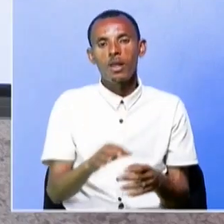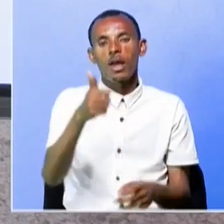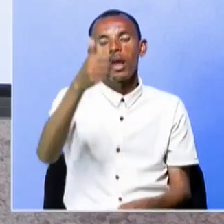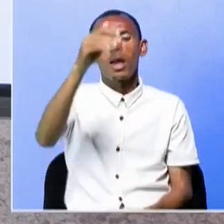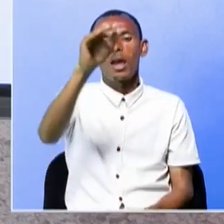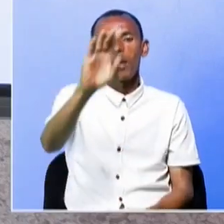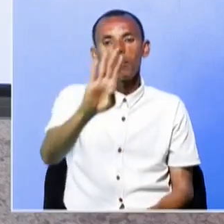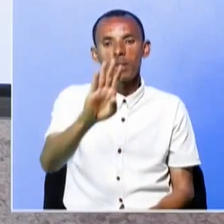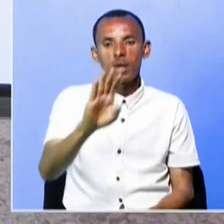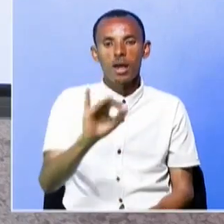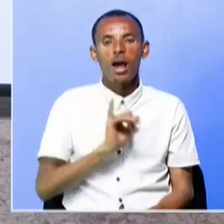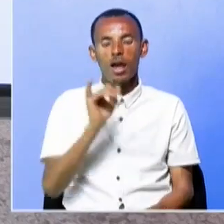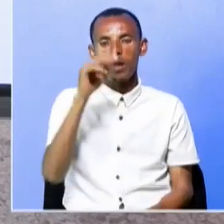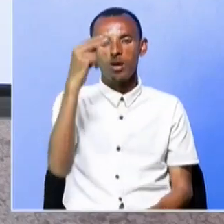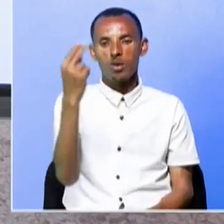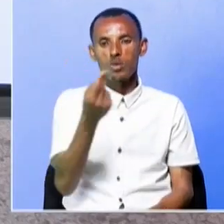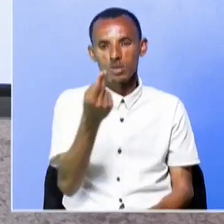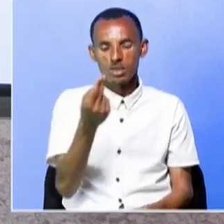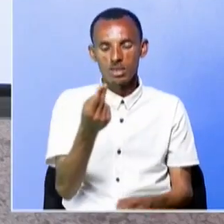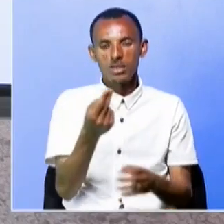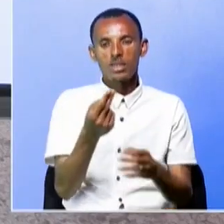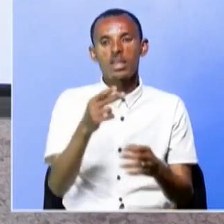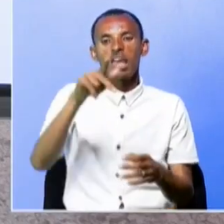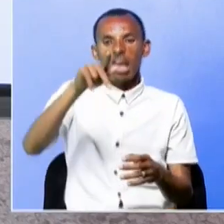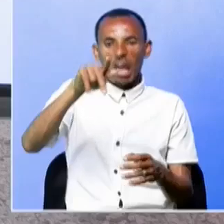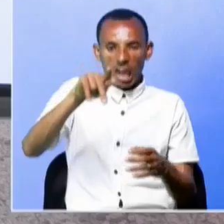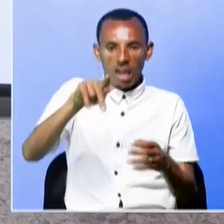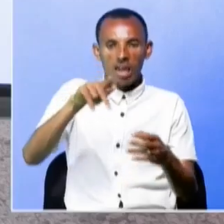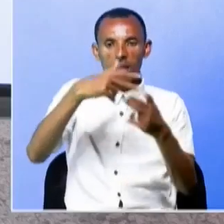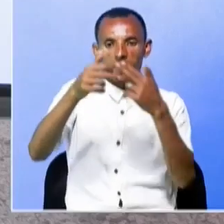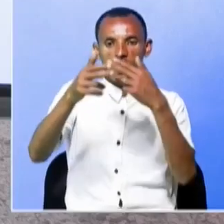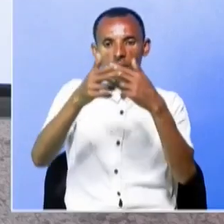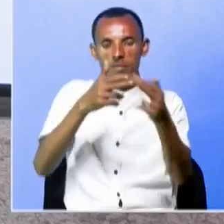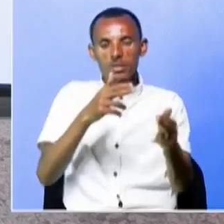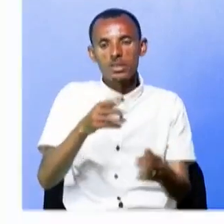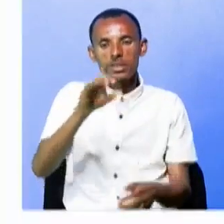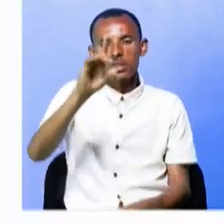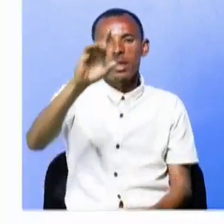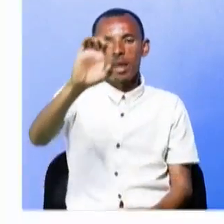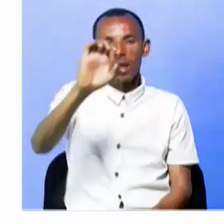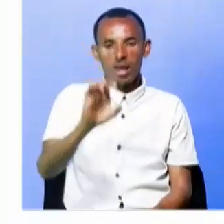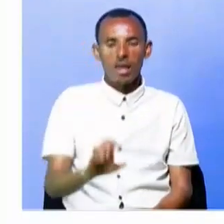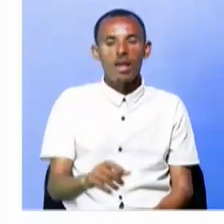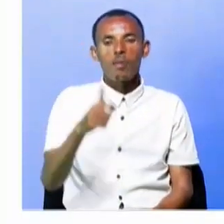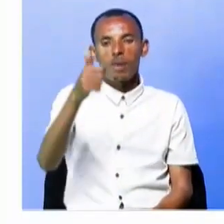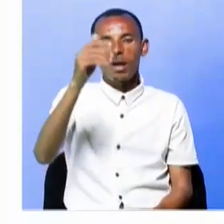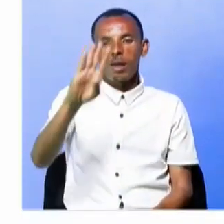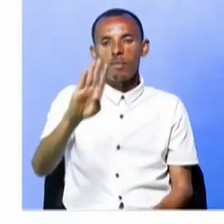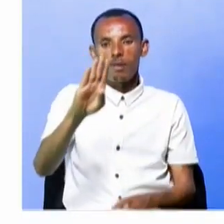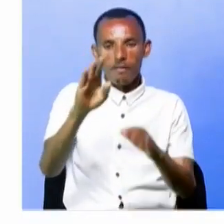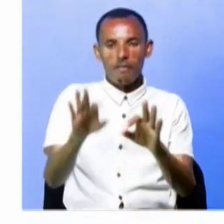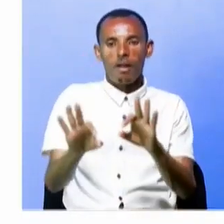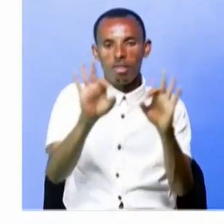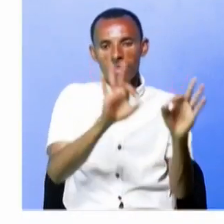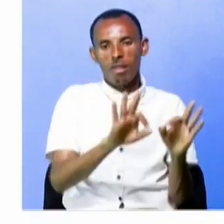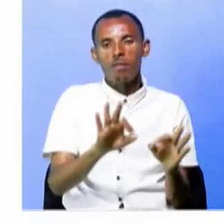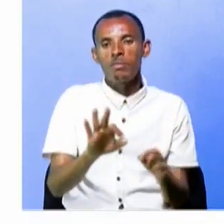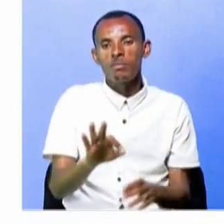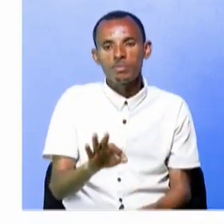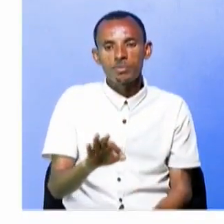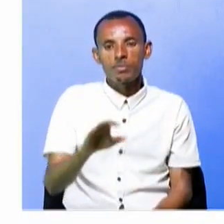AB, I need you to substitute K times DE. Okay, here in place of AB, you can substitute K